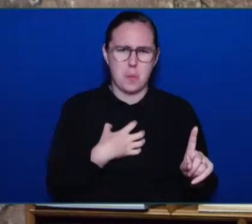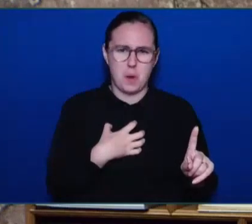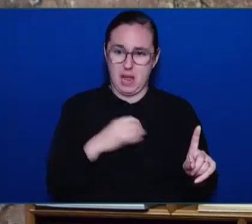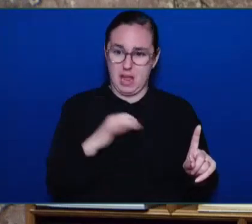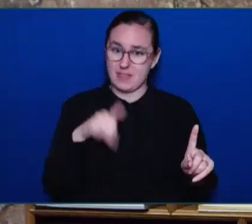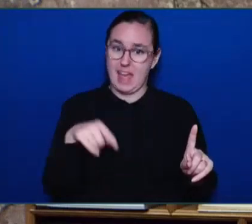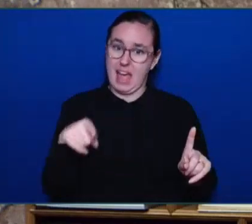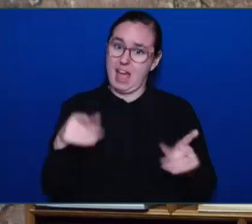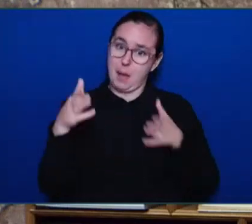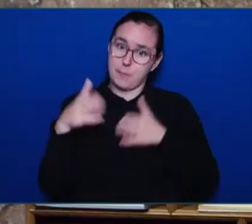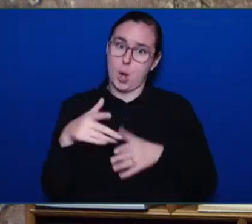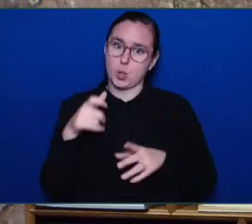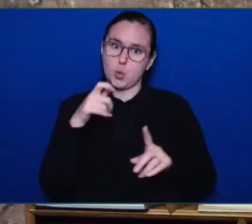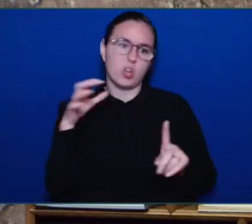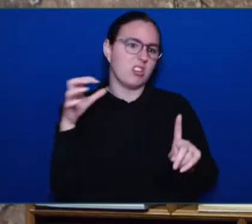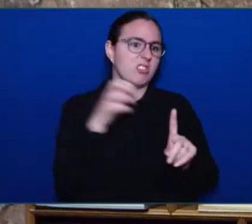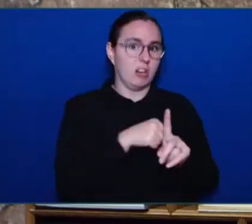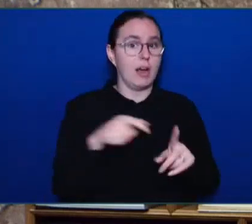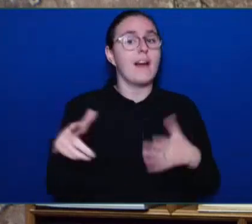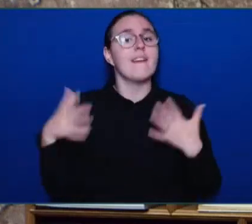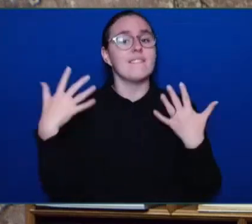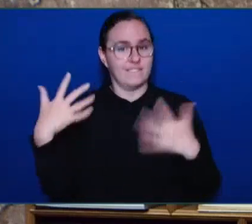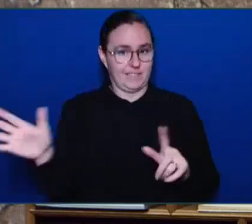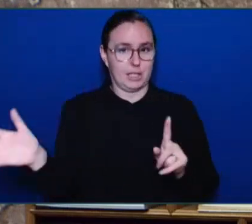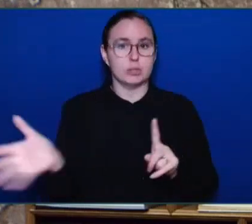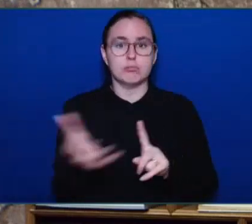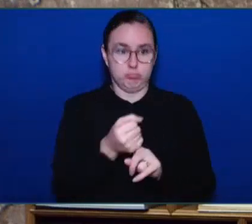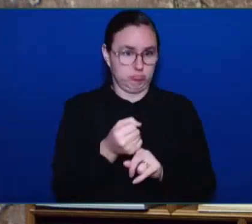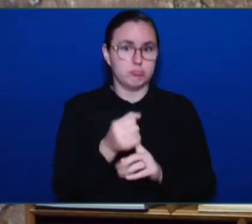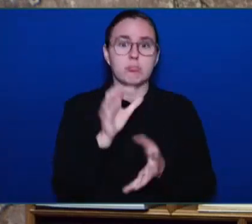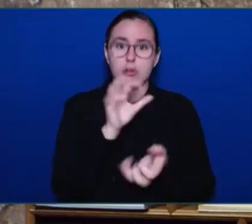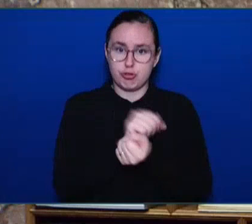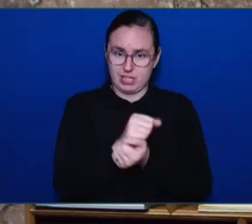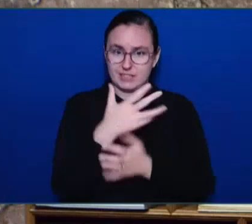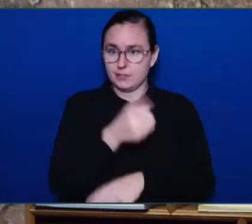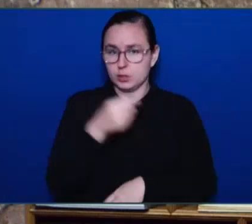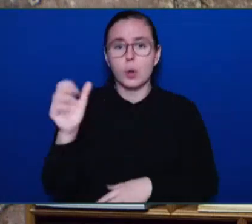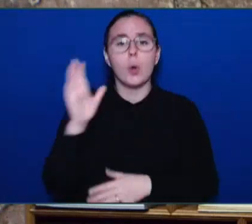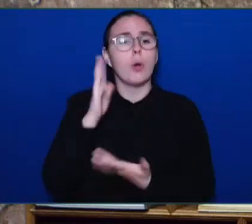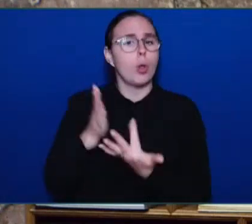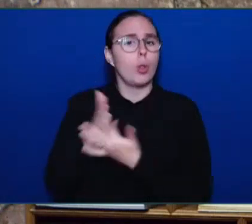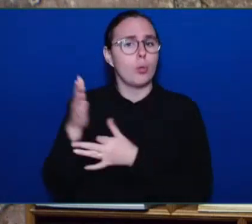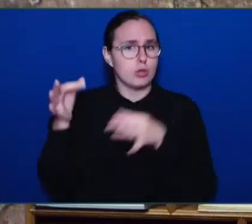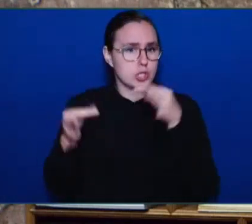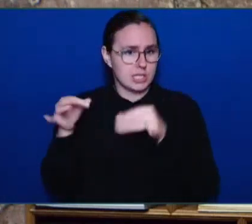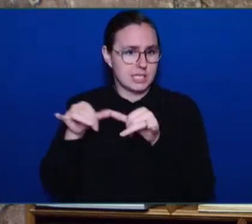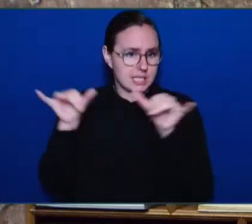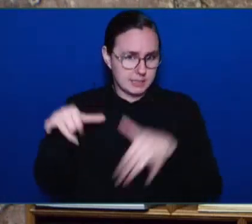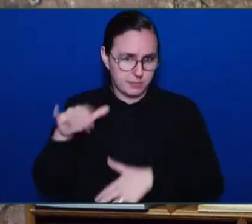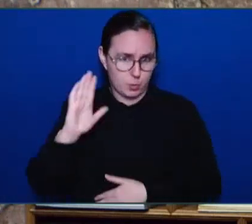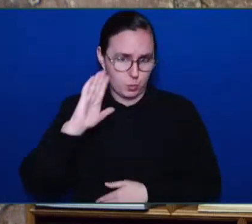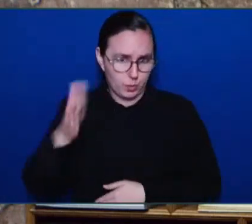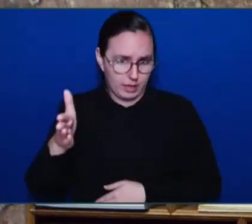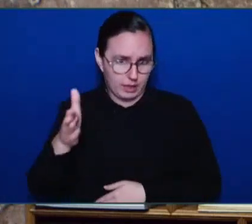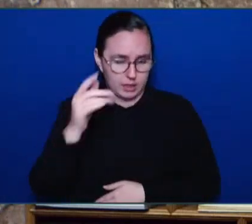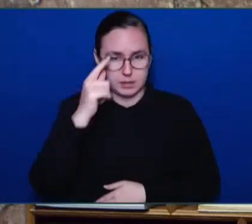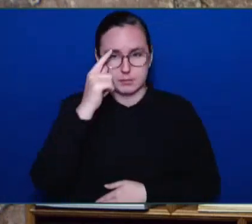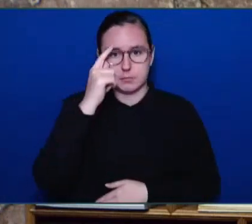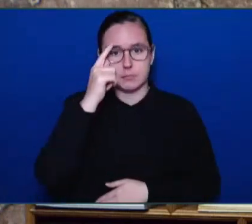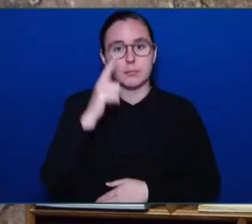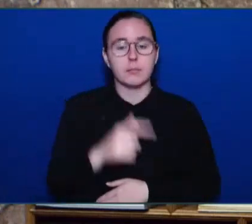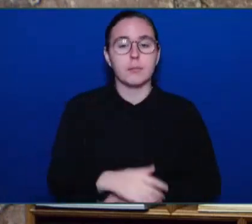the consequences of the justice system, and it is my expectation that if they are found, when they are found